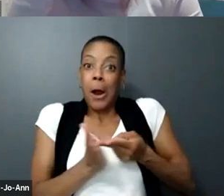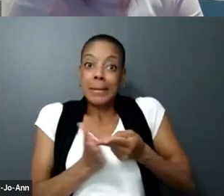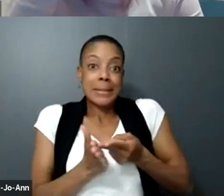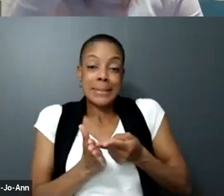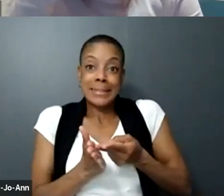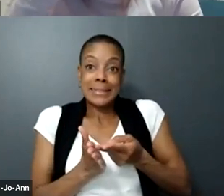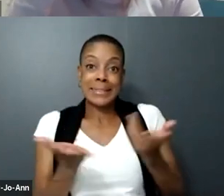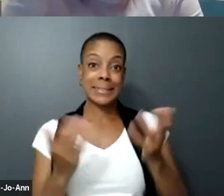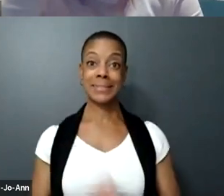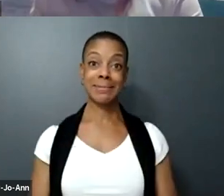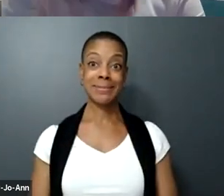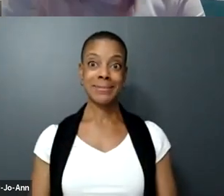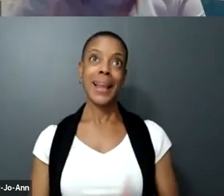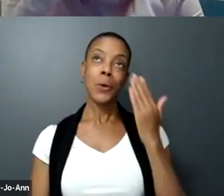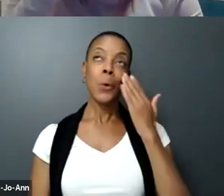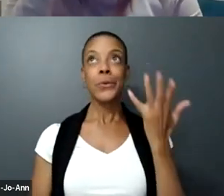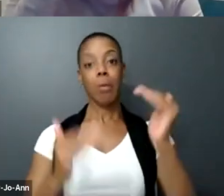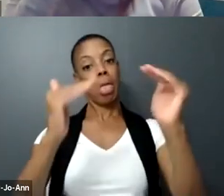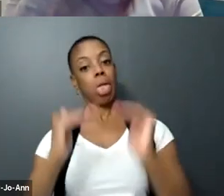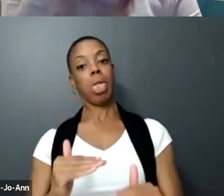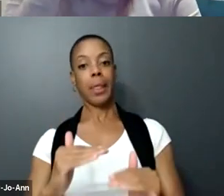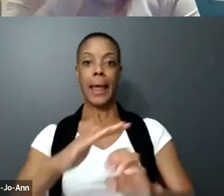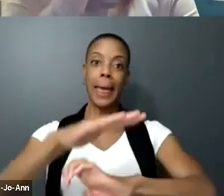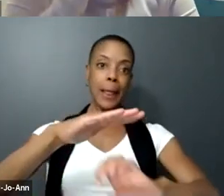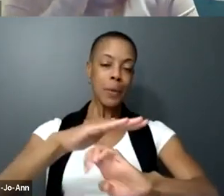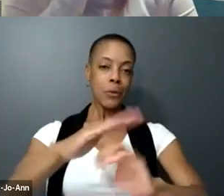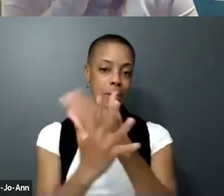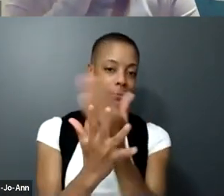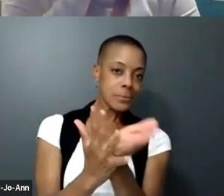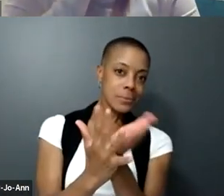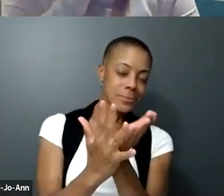know that sounds very, you know, elementary, pardon the pun, but